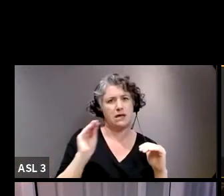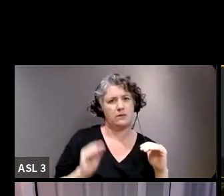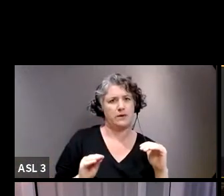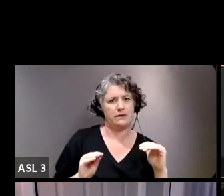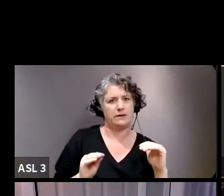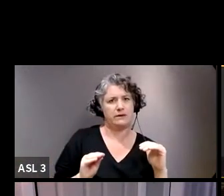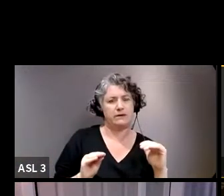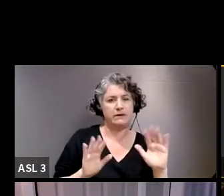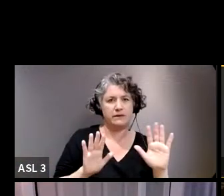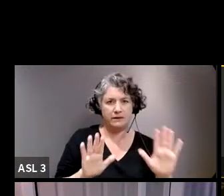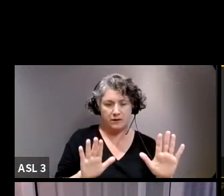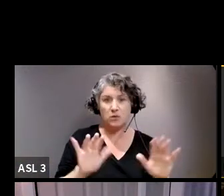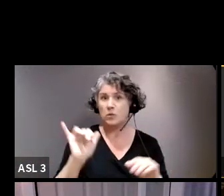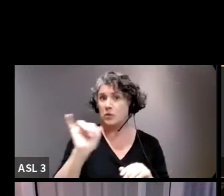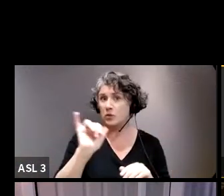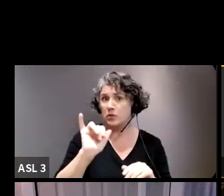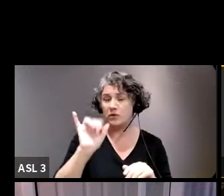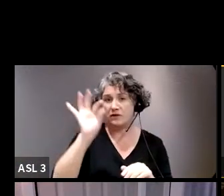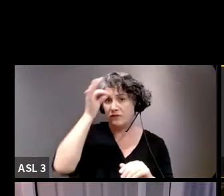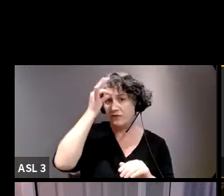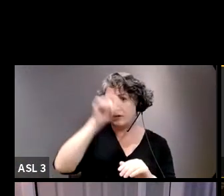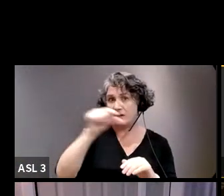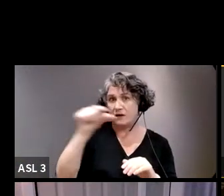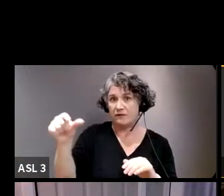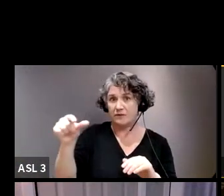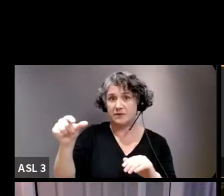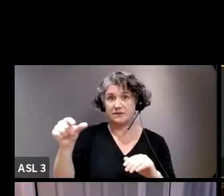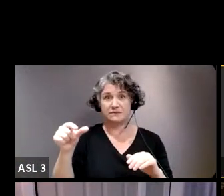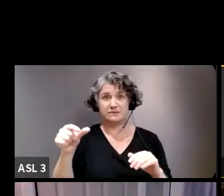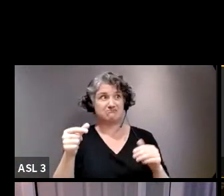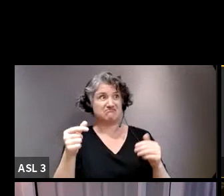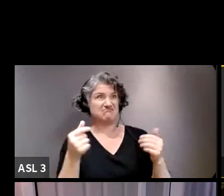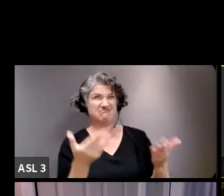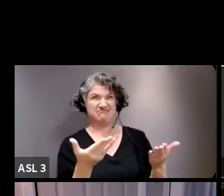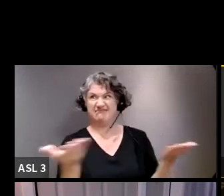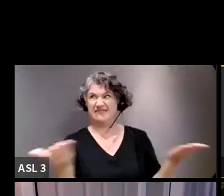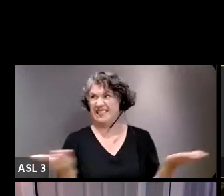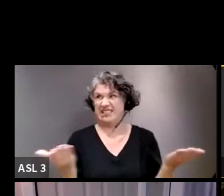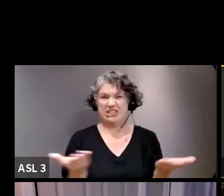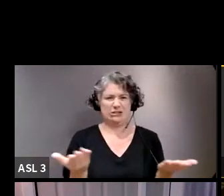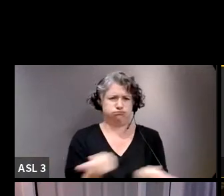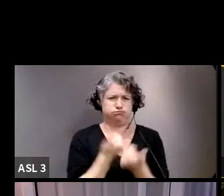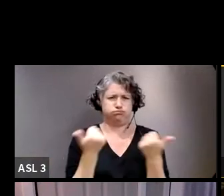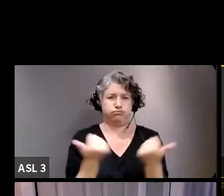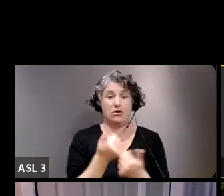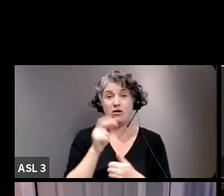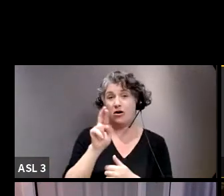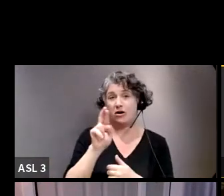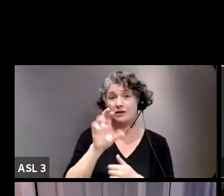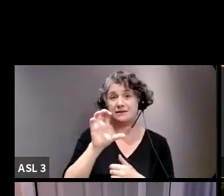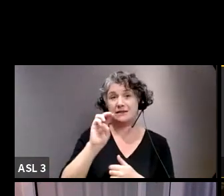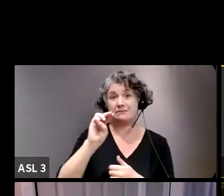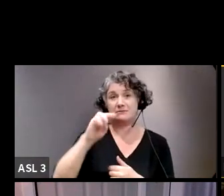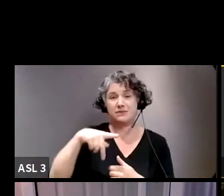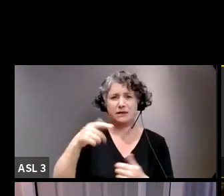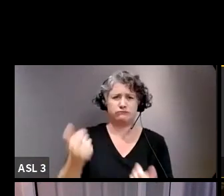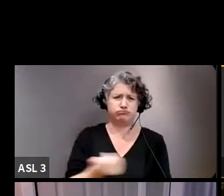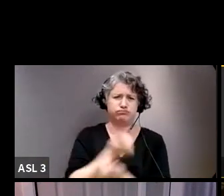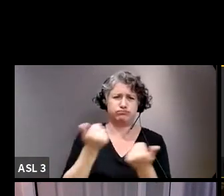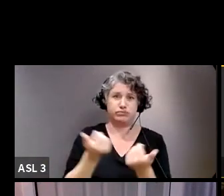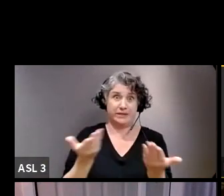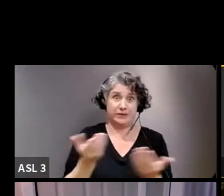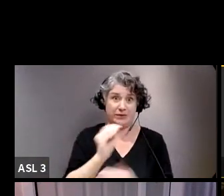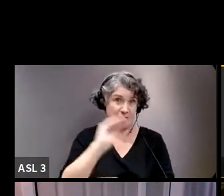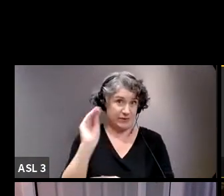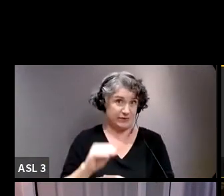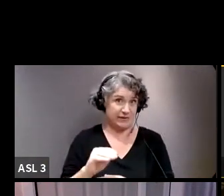have very large federal government presence as you know and rcmp police areas in ottawa so